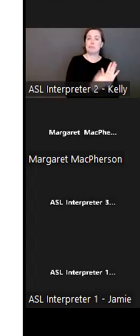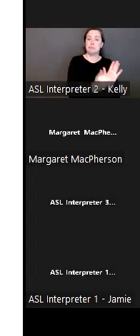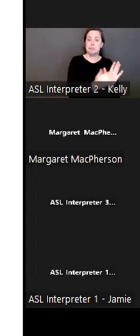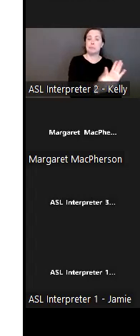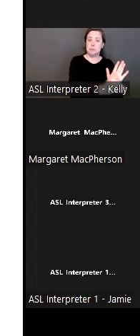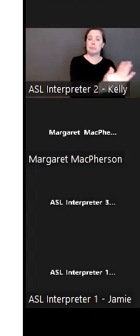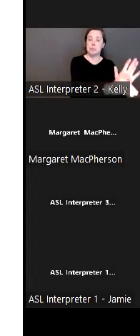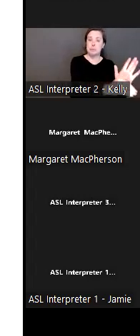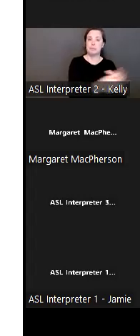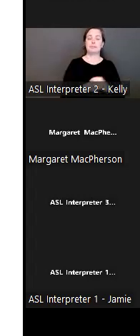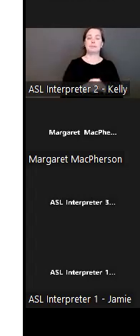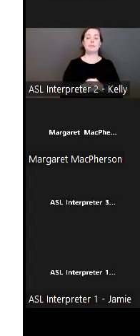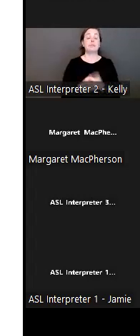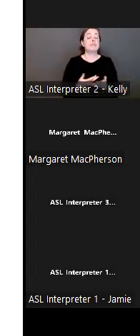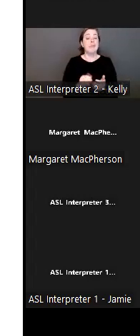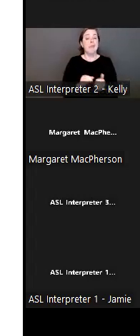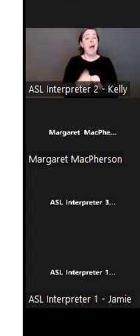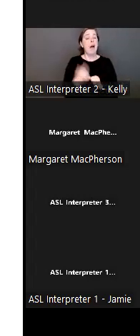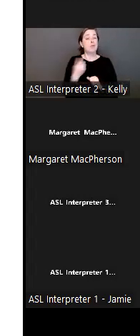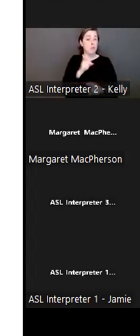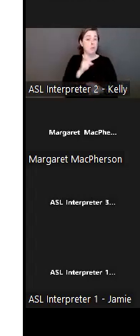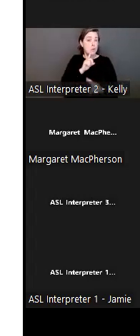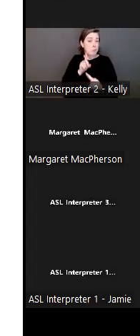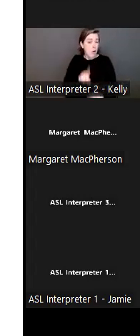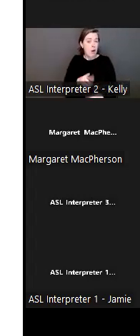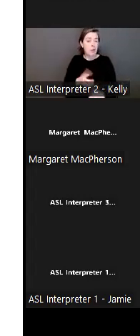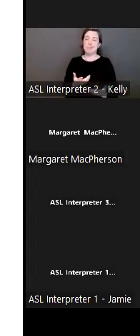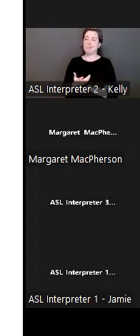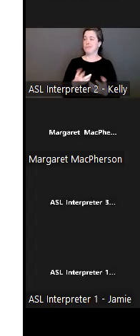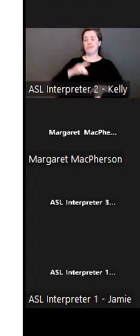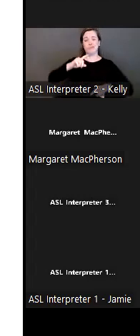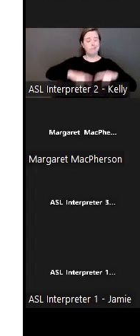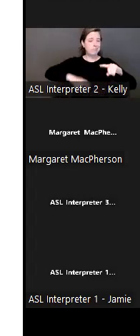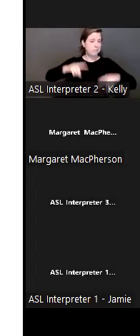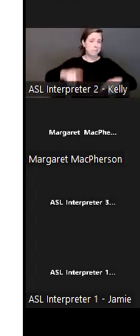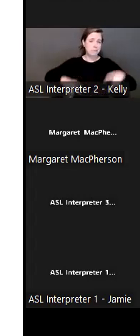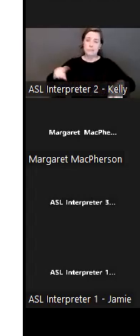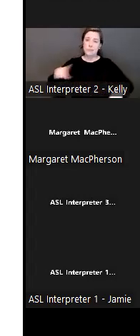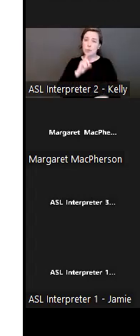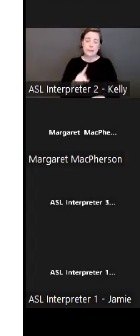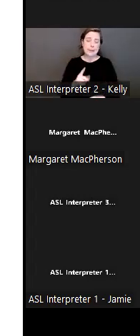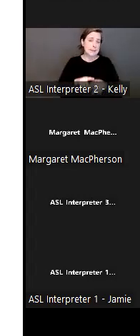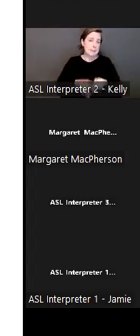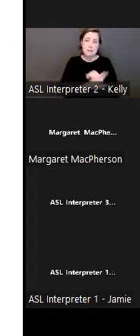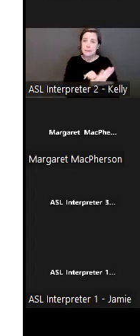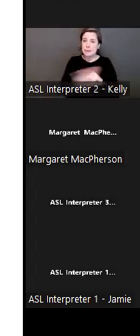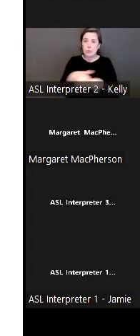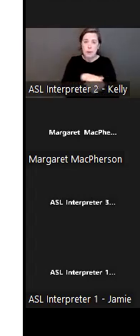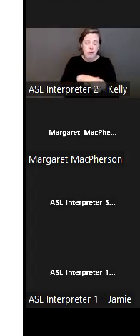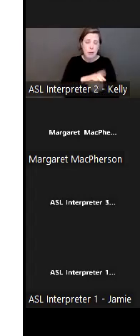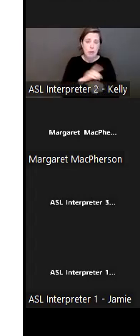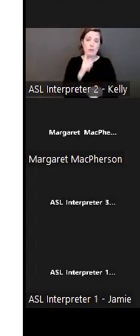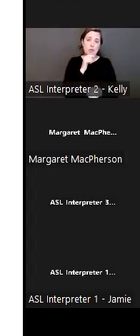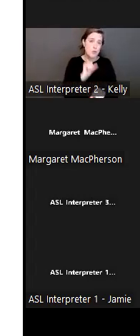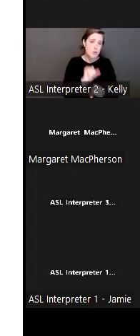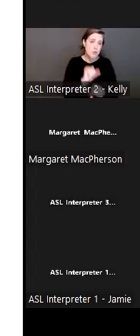range of things, and they'll look very different in your practice, and I think that's the important point here. And even within the same individual, a response might